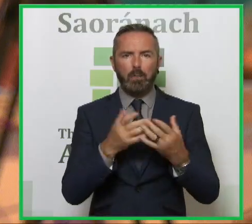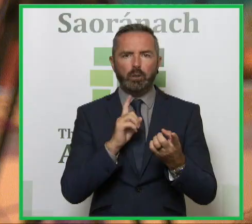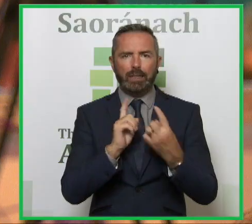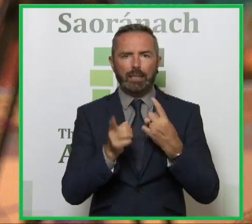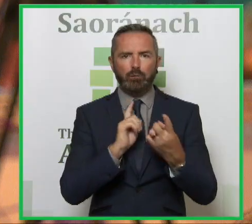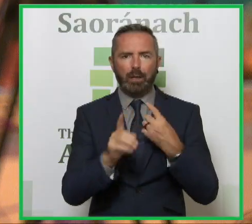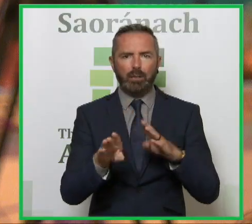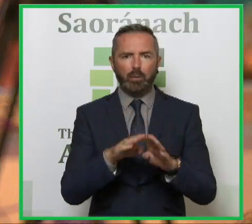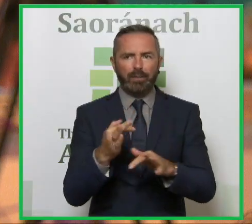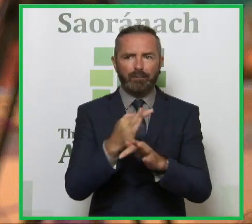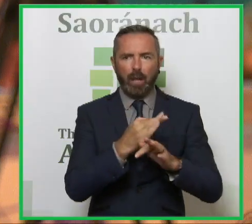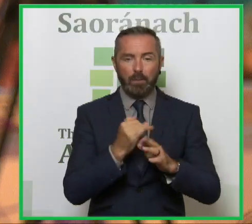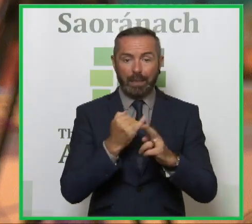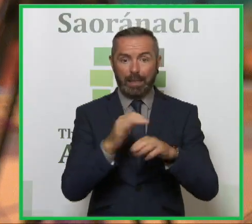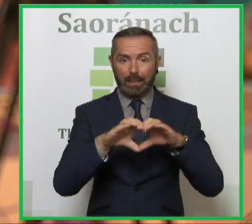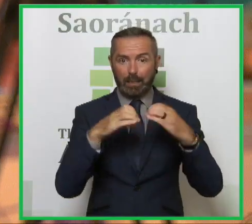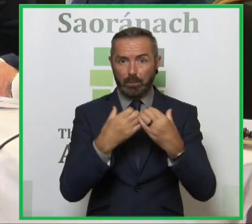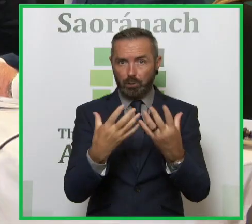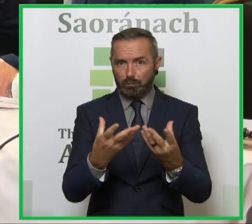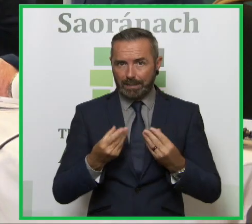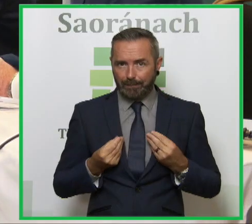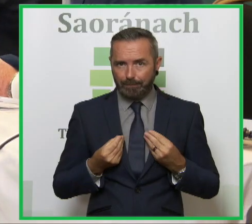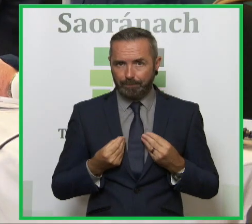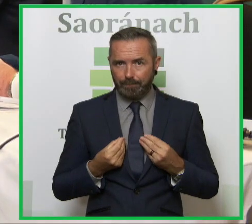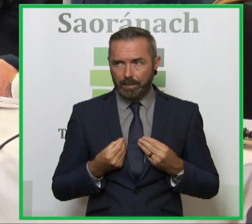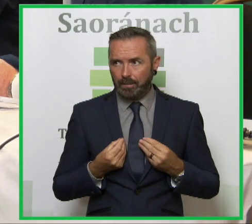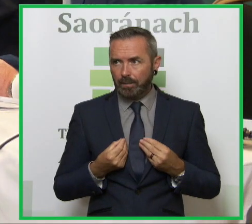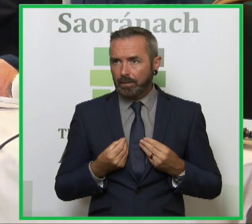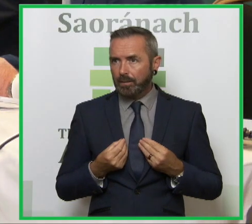interaction with families in the community are you getting?